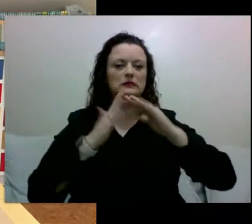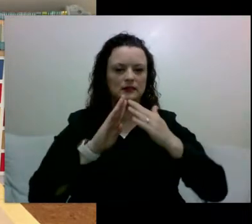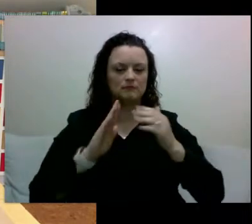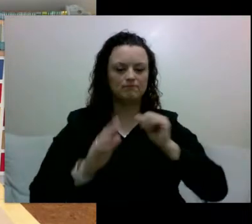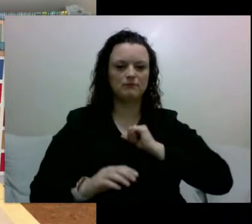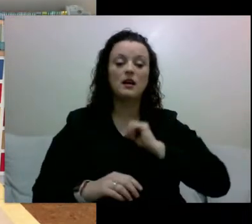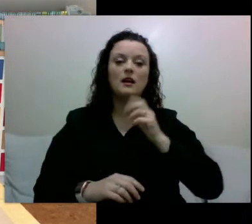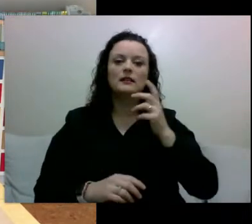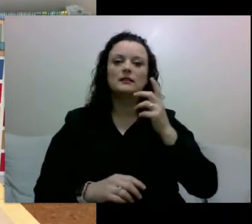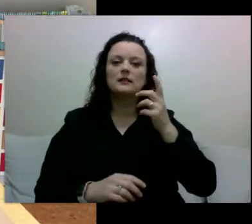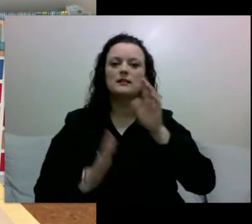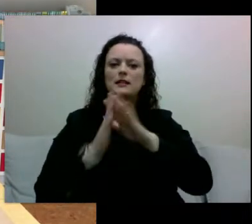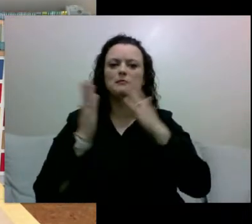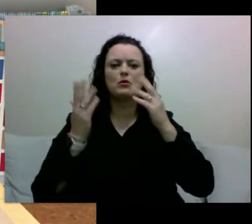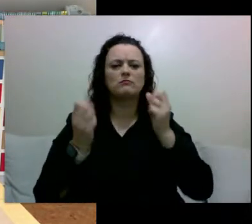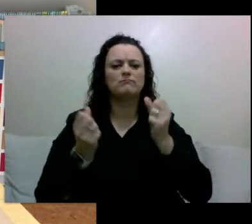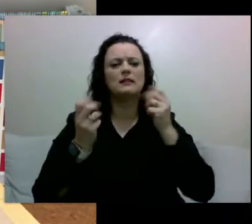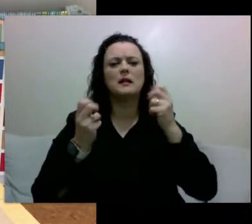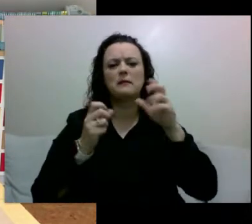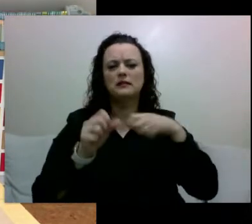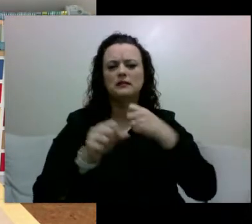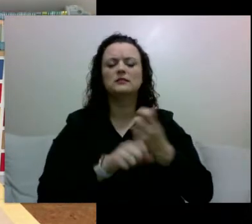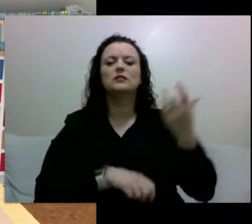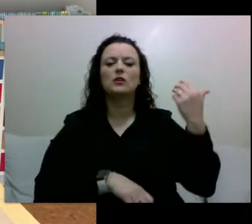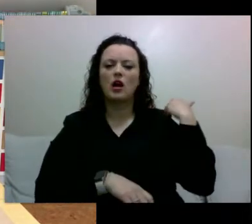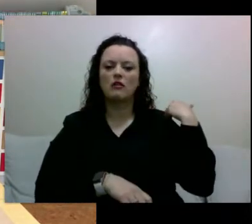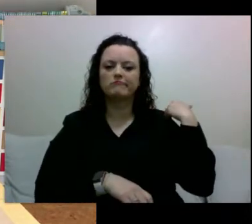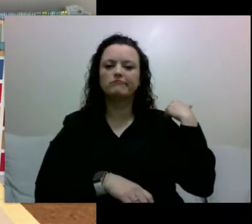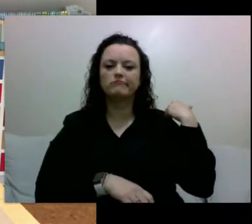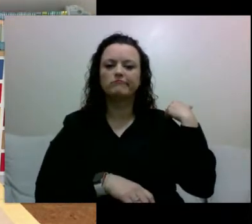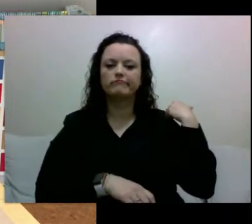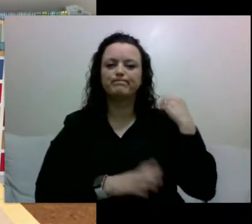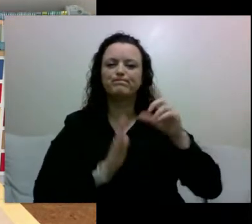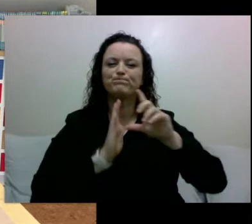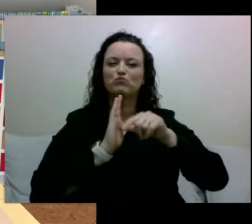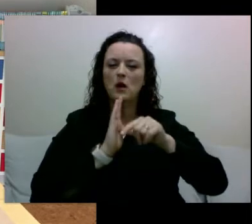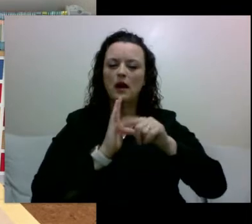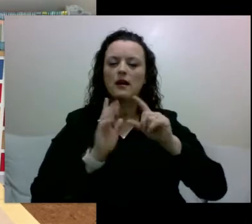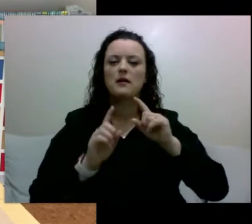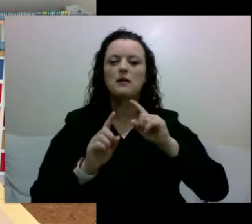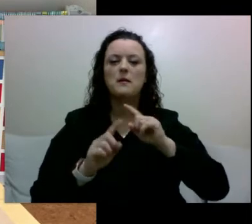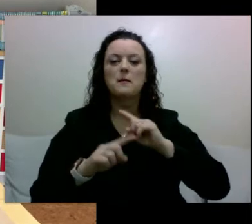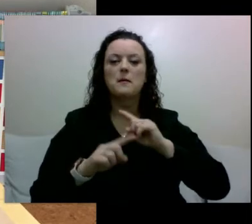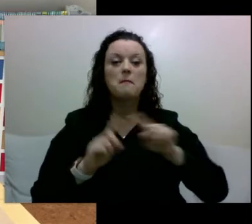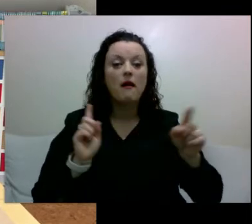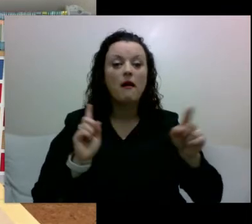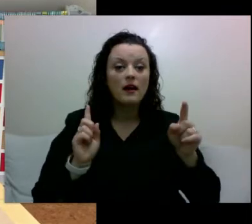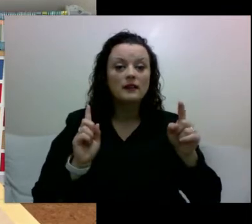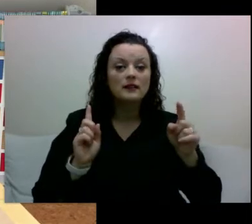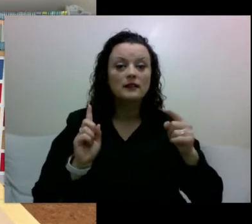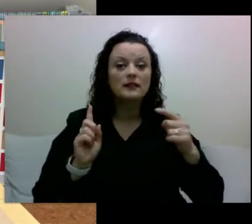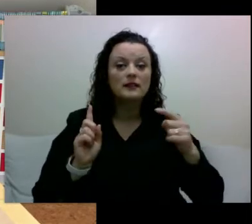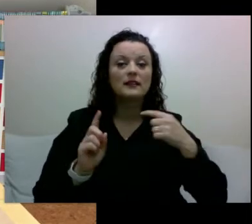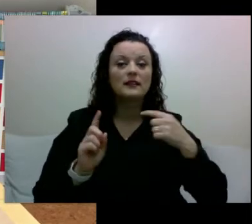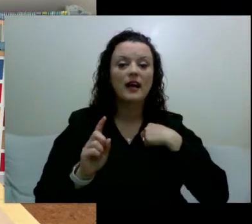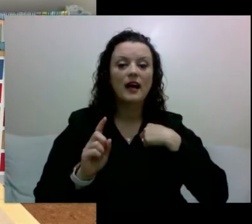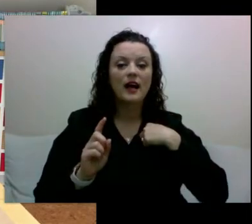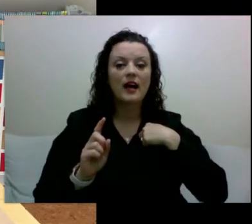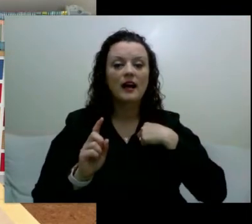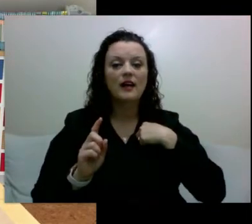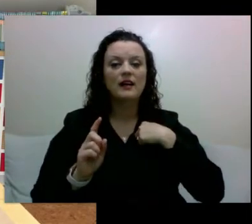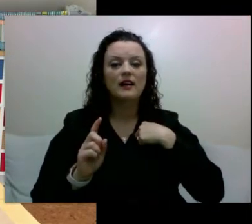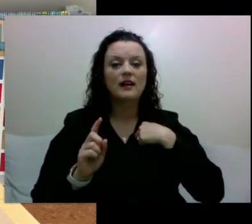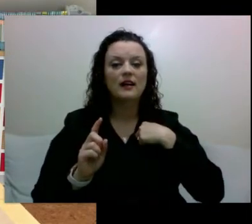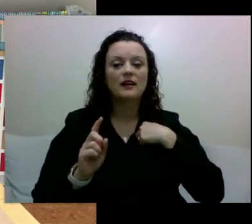years ago, so it's been a while. But I went into my storage and I